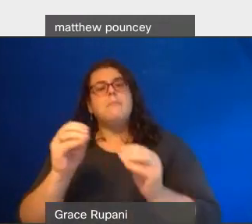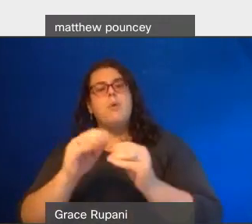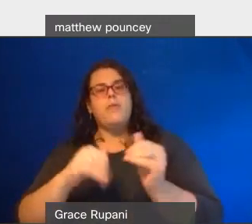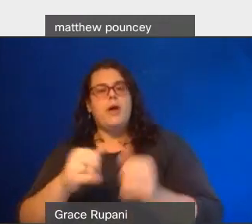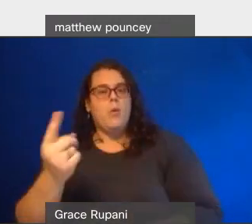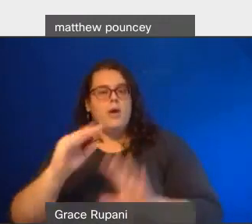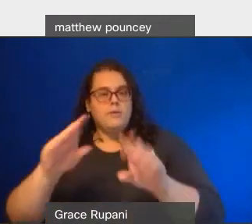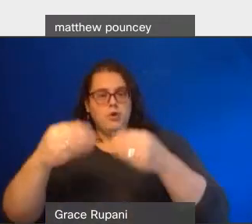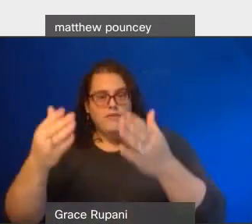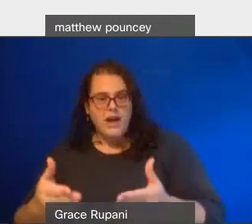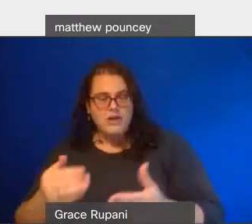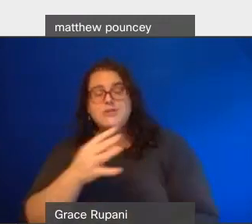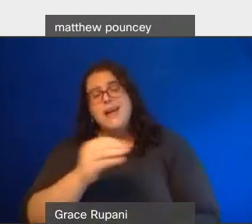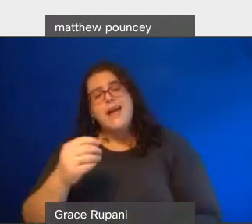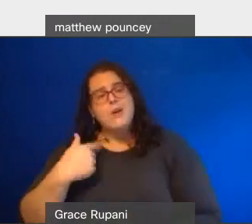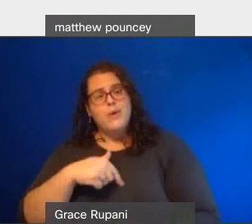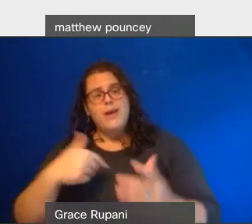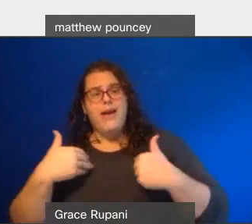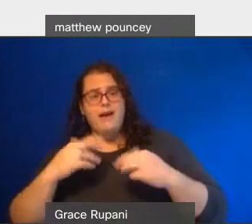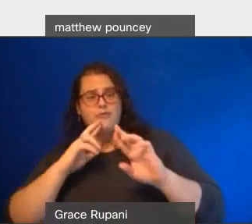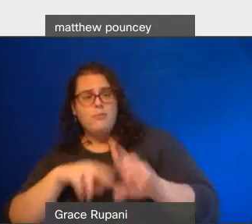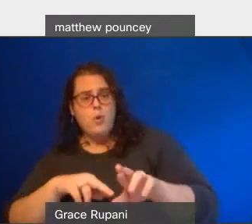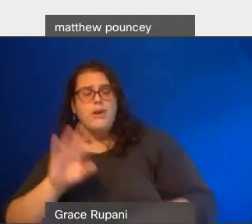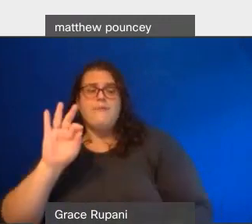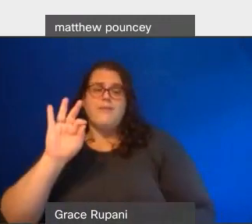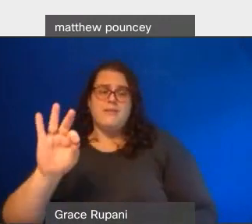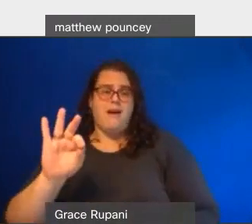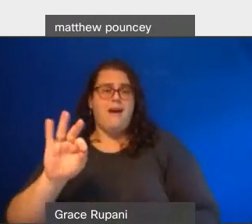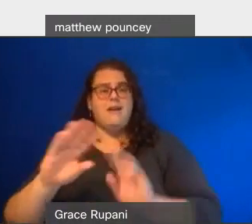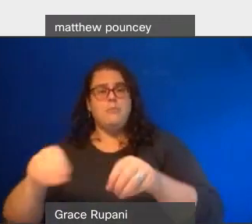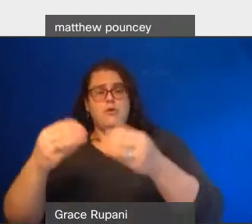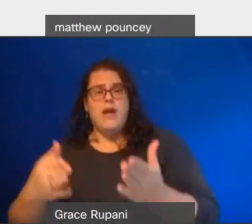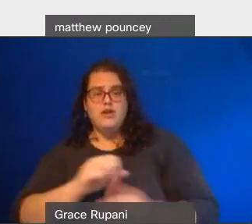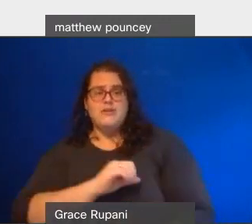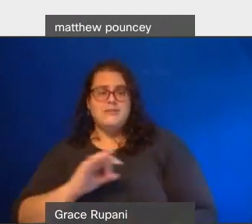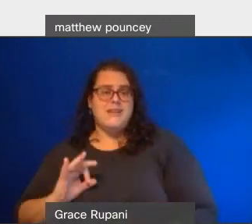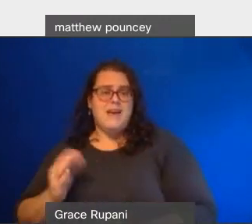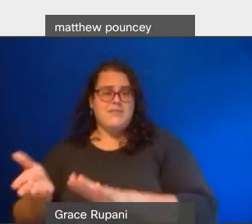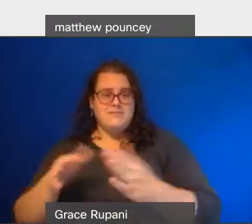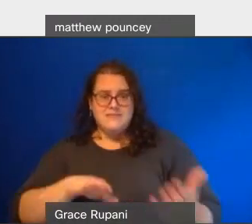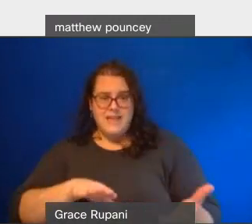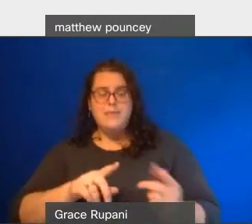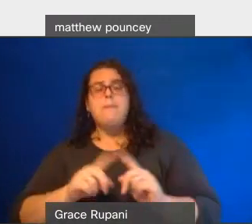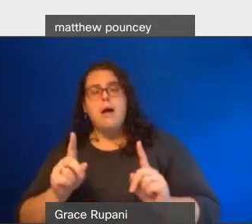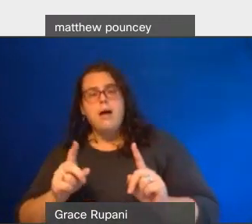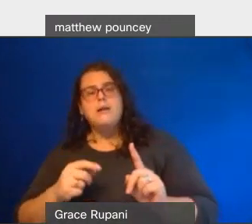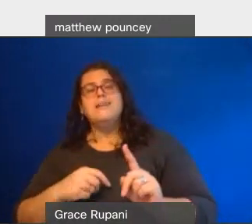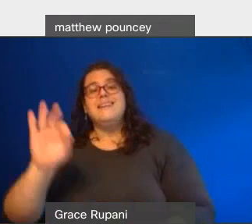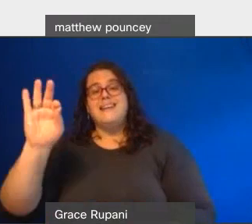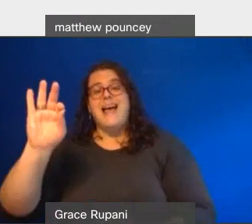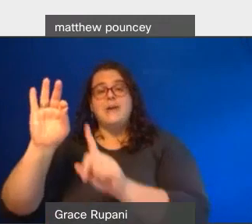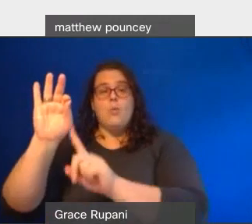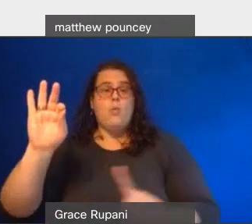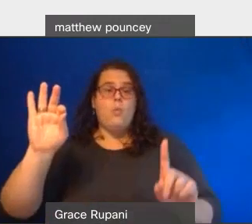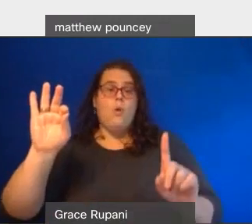provider staff, but the caveat to that is that 1 provider reported the death of the same person twice,